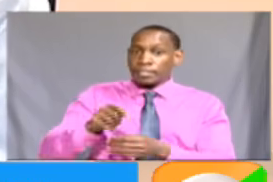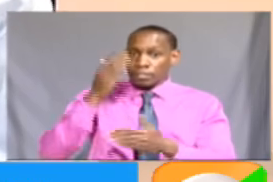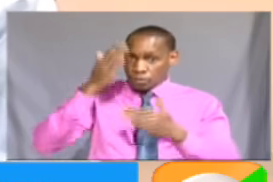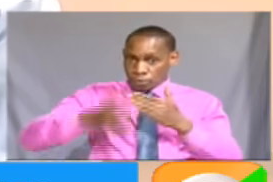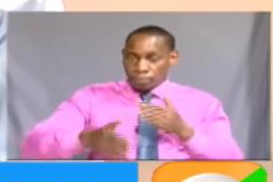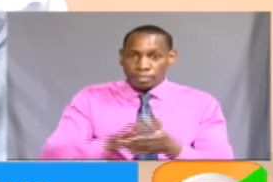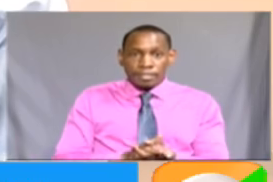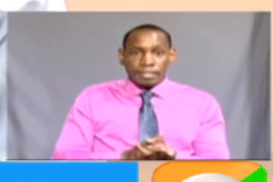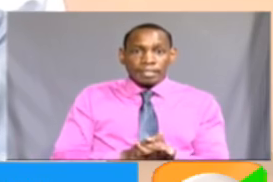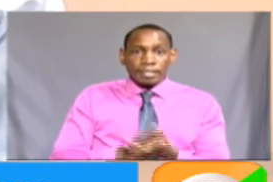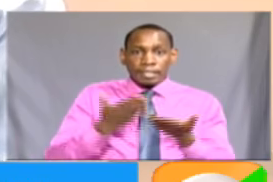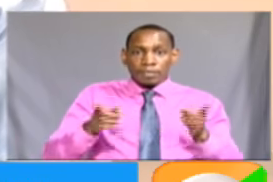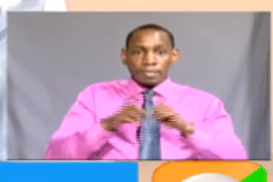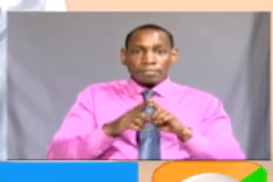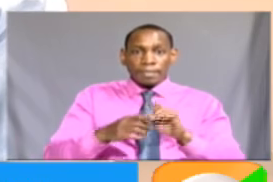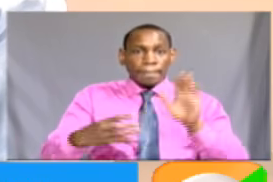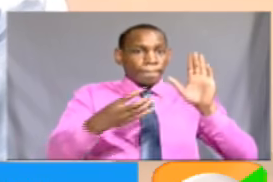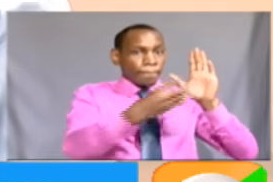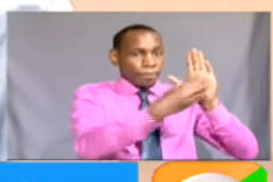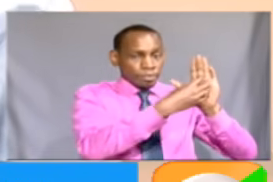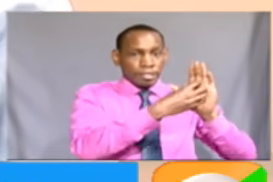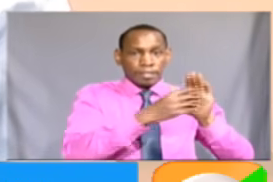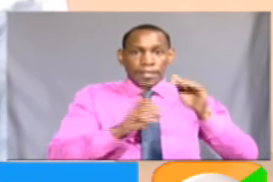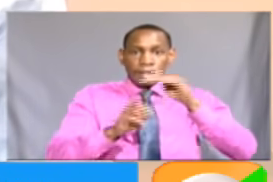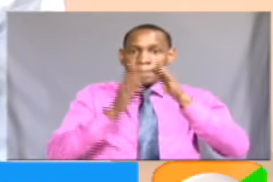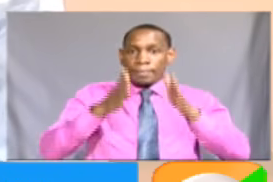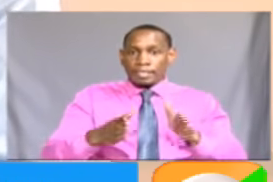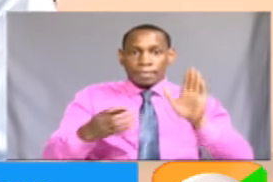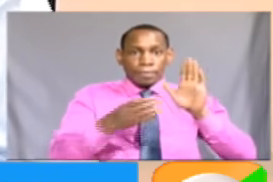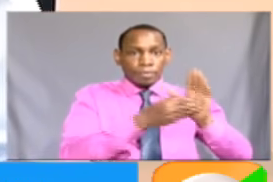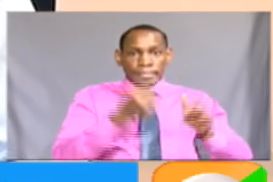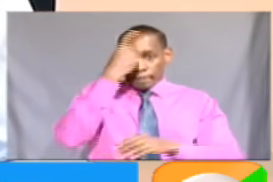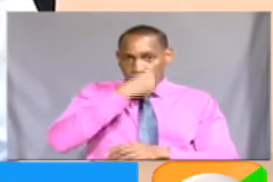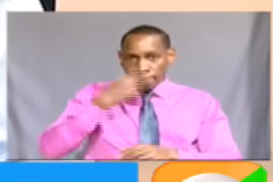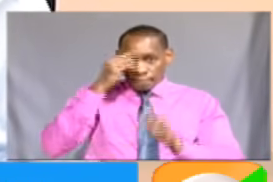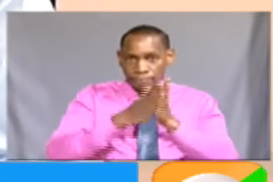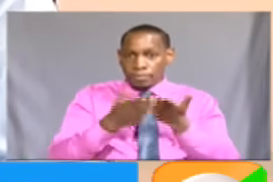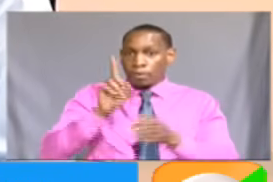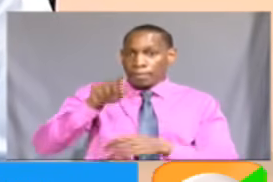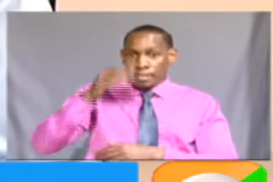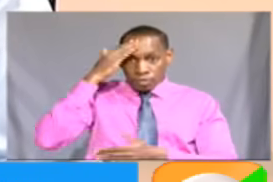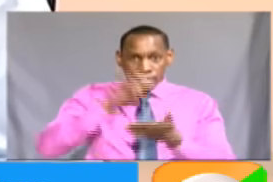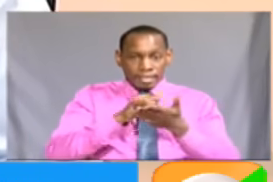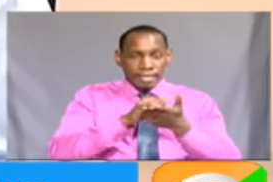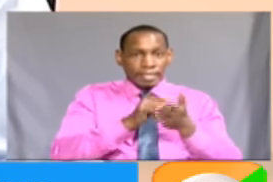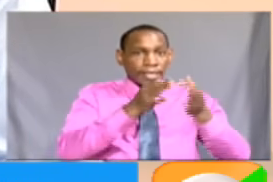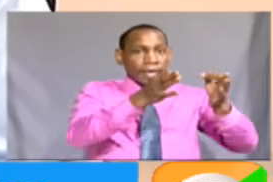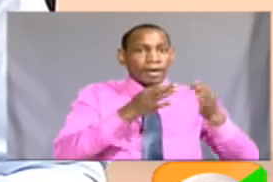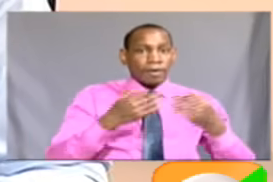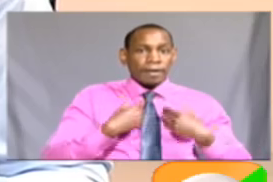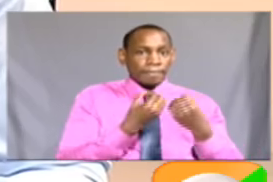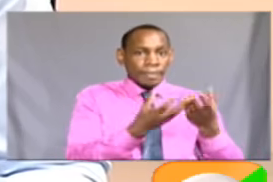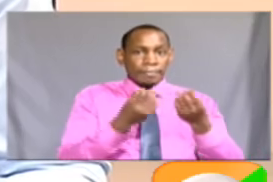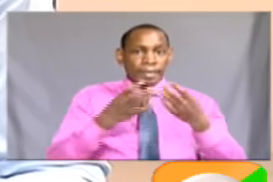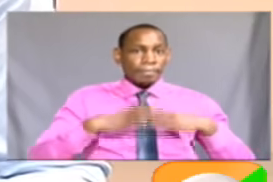And I think with the long post that the cabinet secretary has put there, he needs to be aware that this account has many, many,